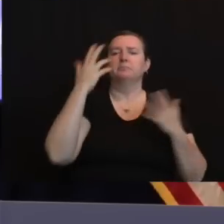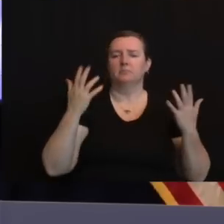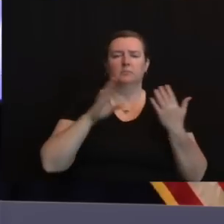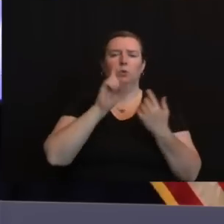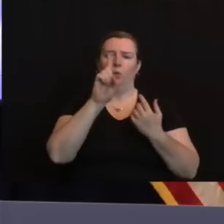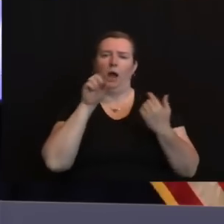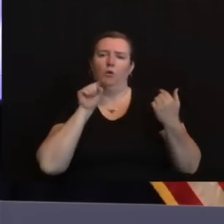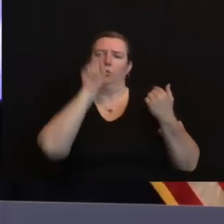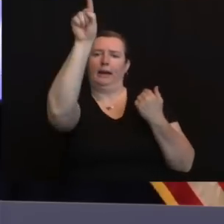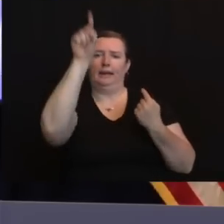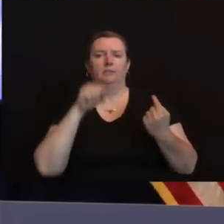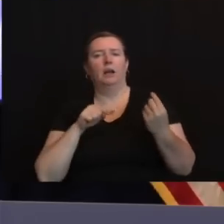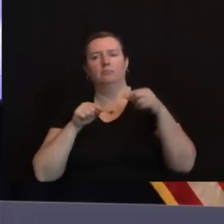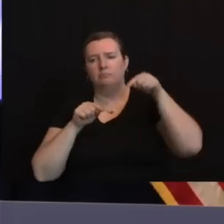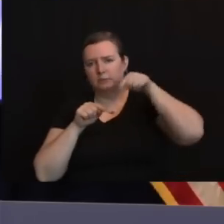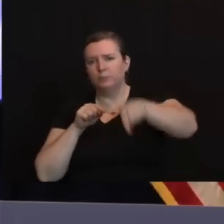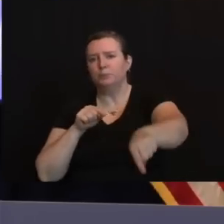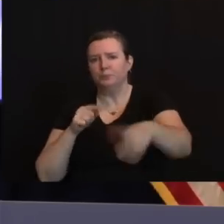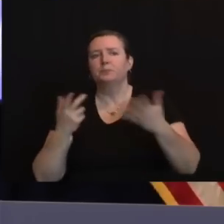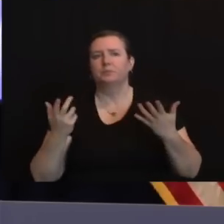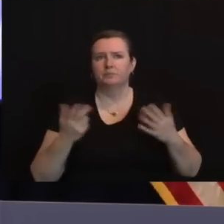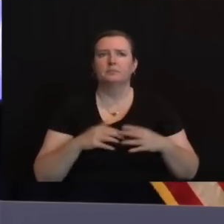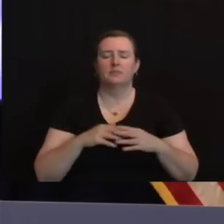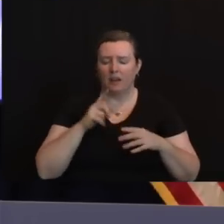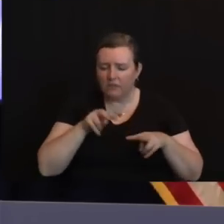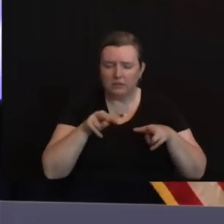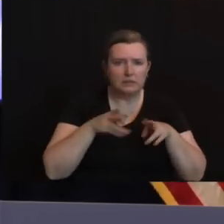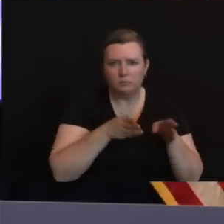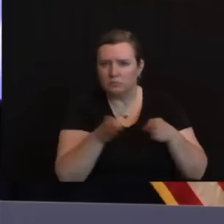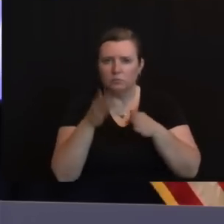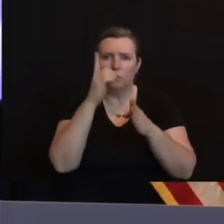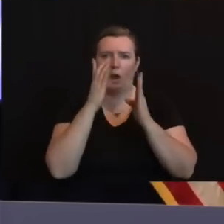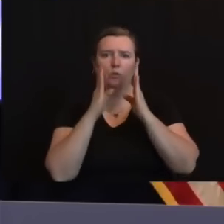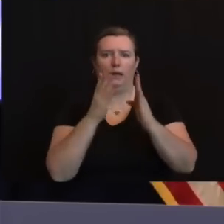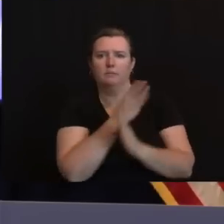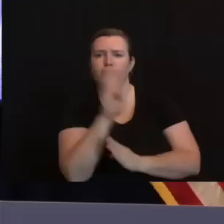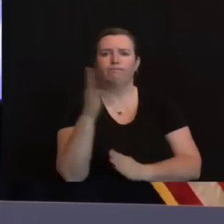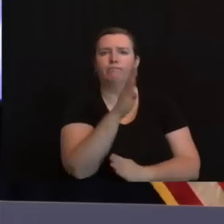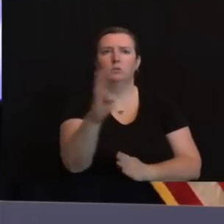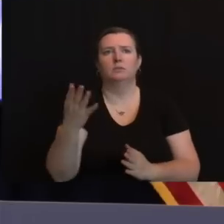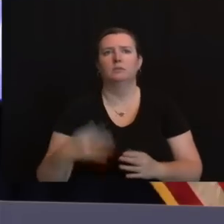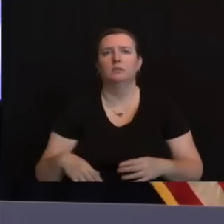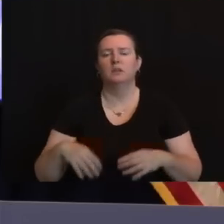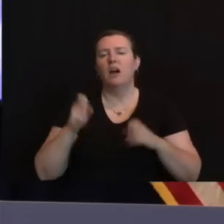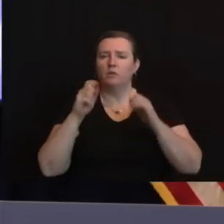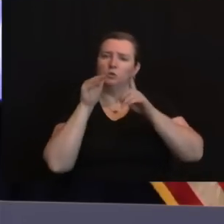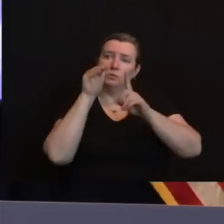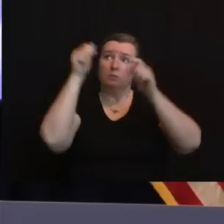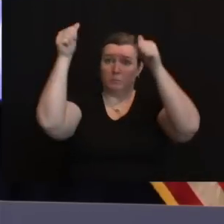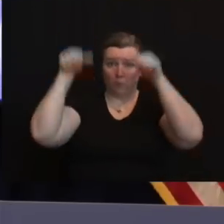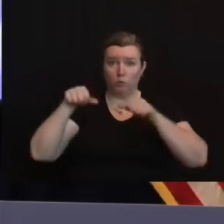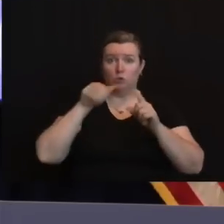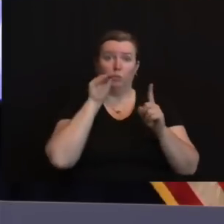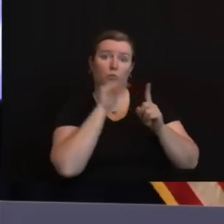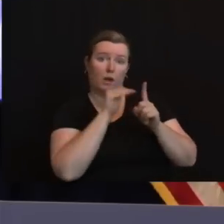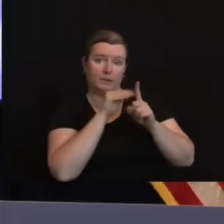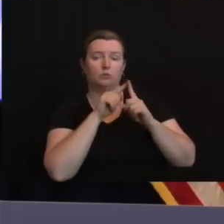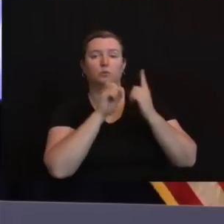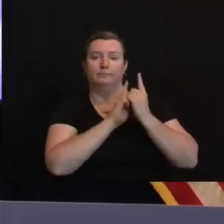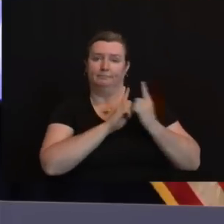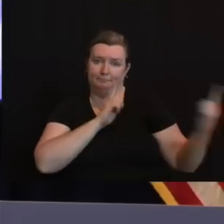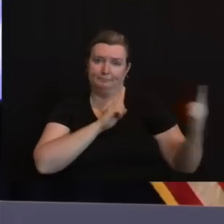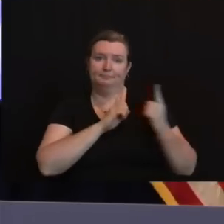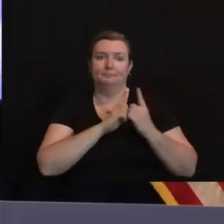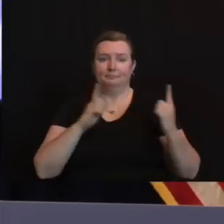markers. Establishing social distancing reminder signs, floor decals, and making routine